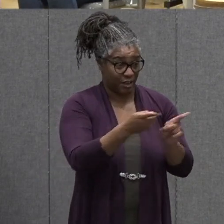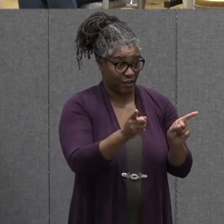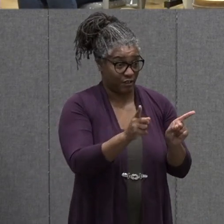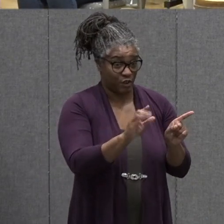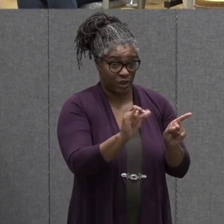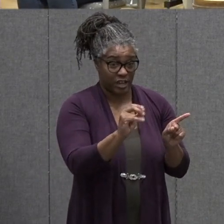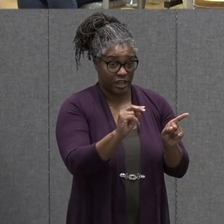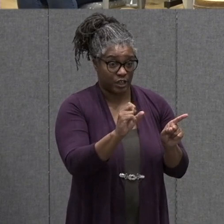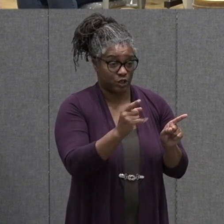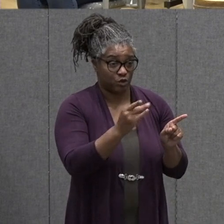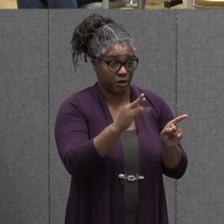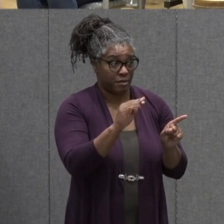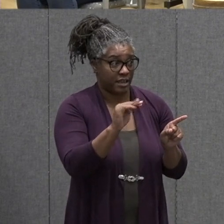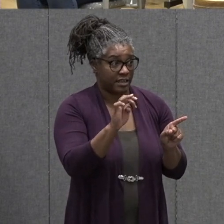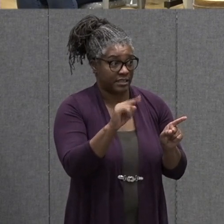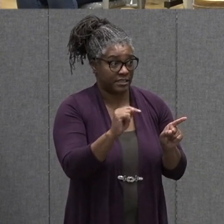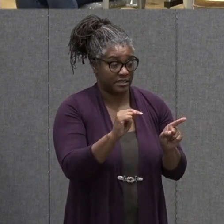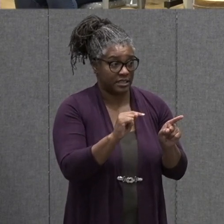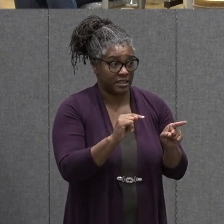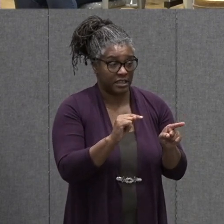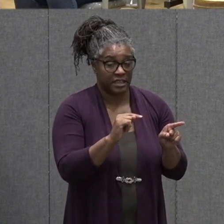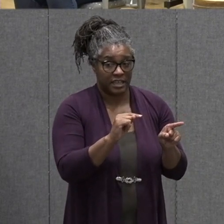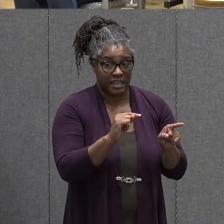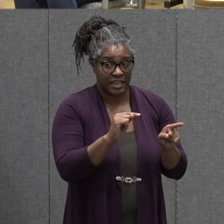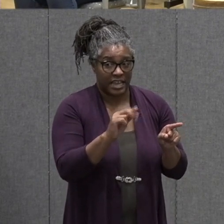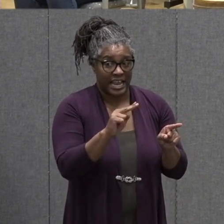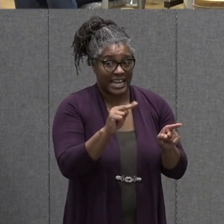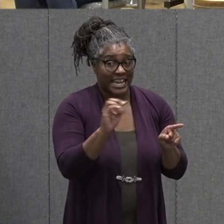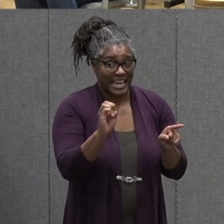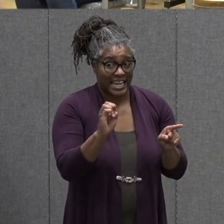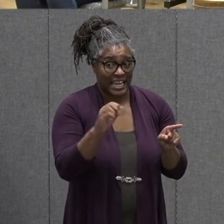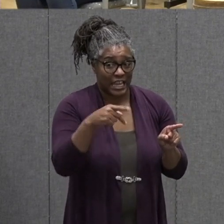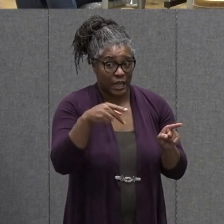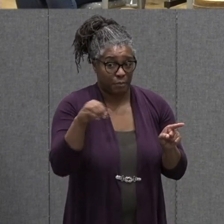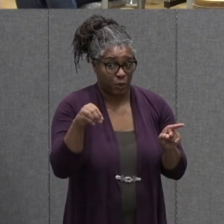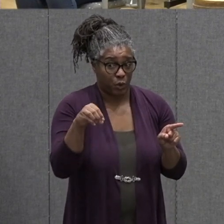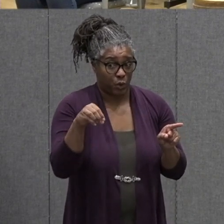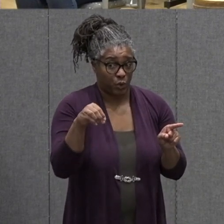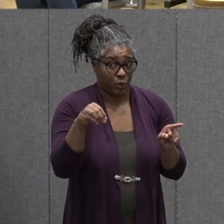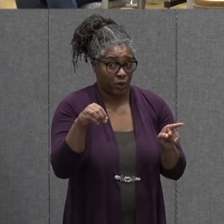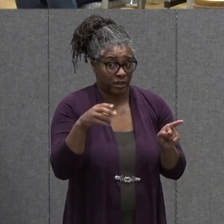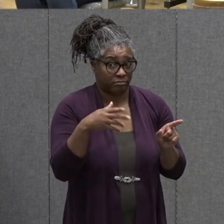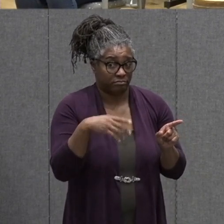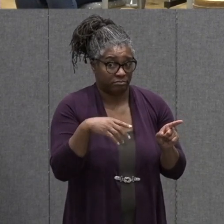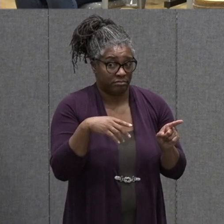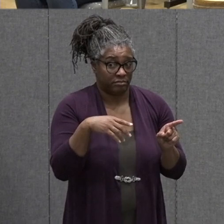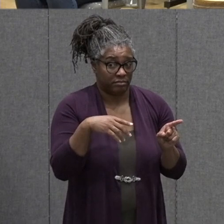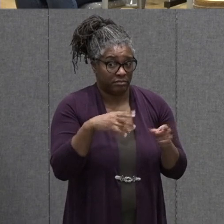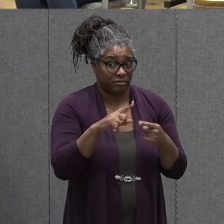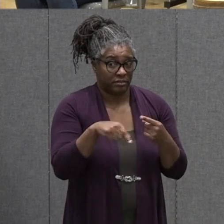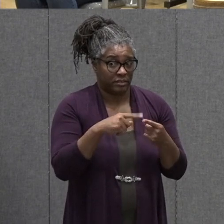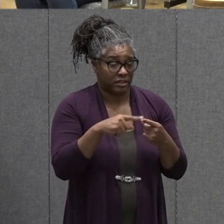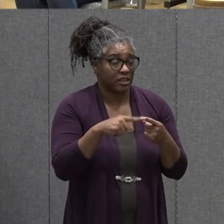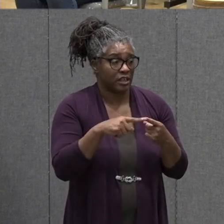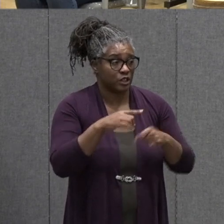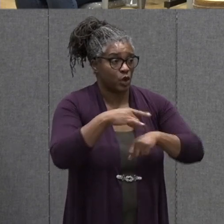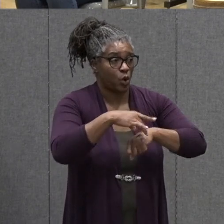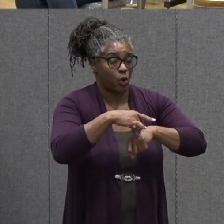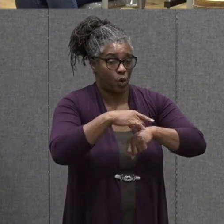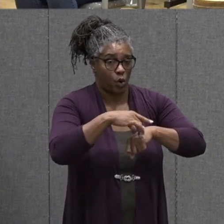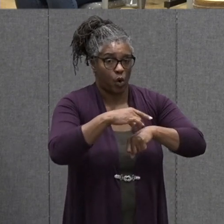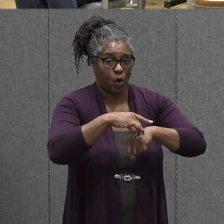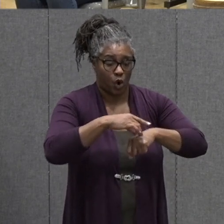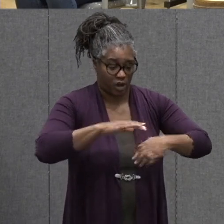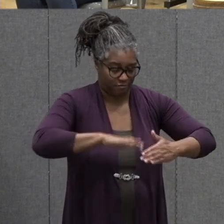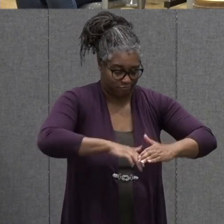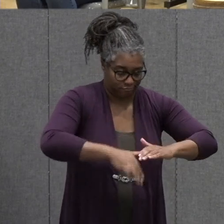this? This is an ipu. It's a hollowed out gourd. Oh, cool. Very cool. And I've also learned it as a shekere. So I think they